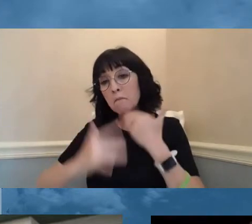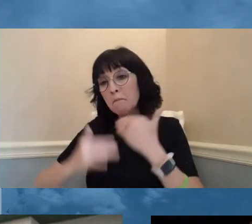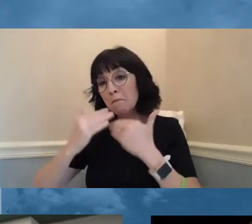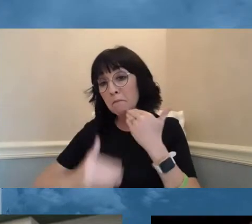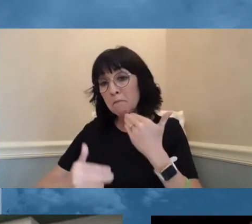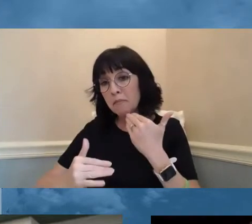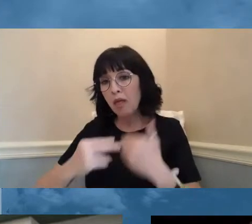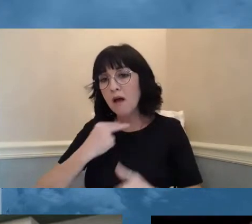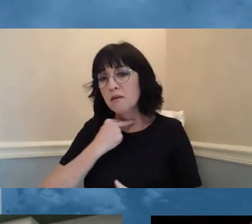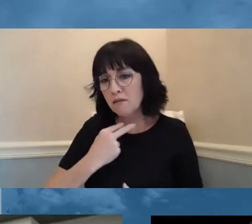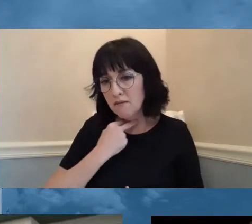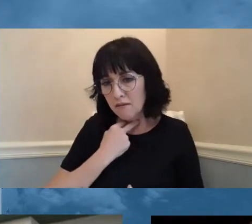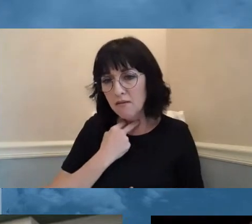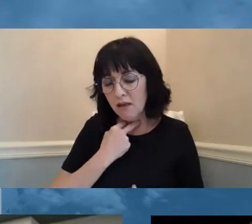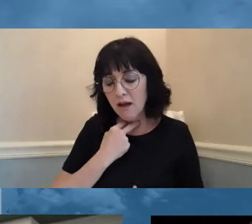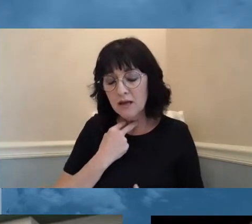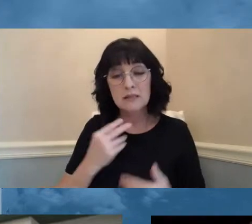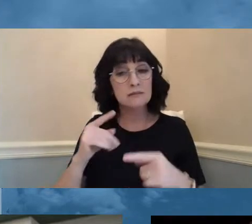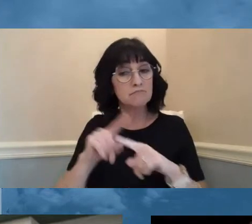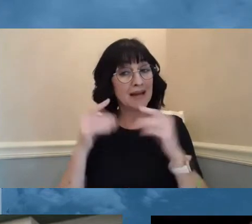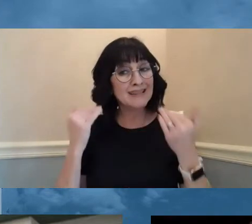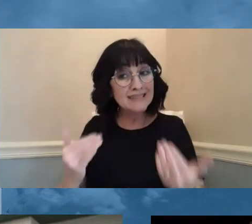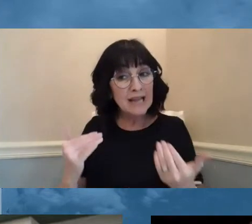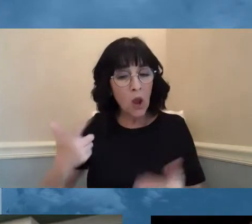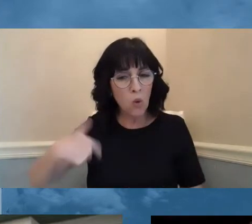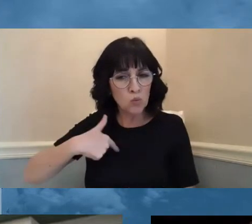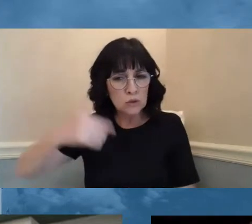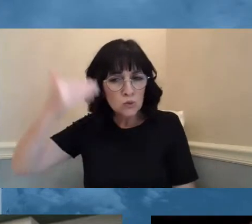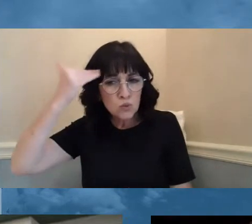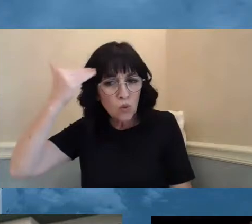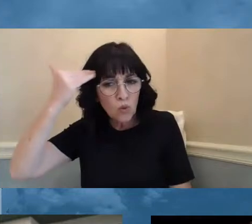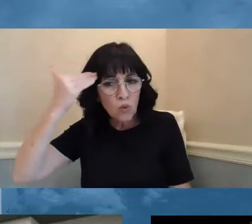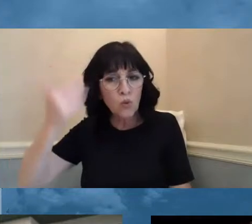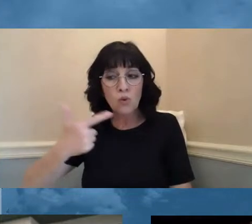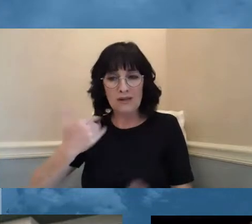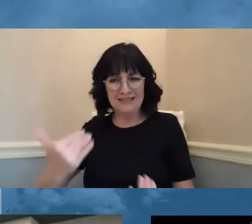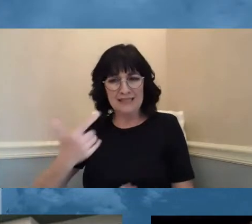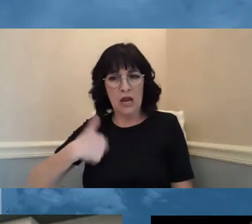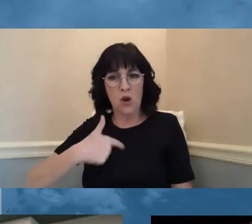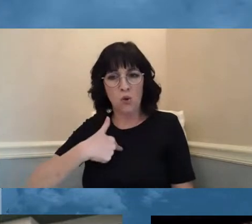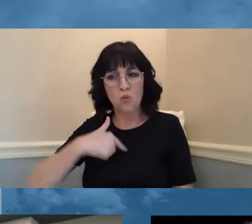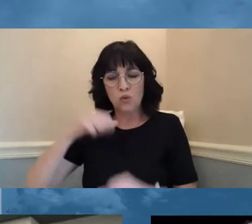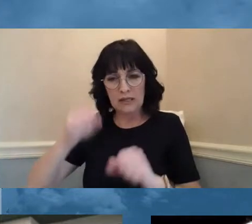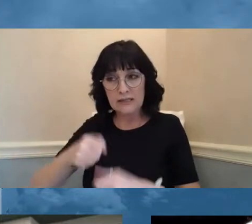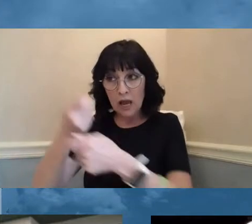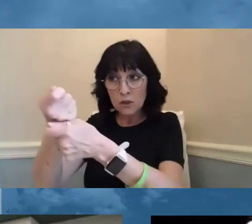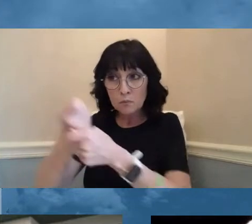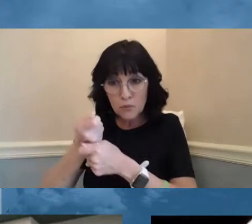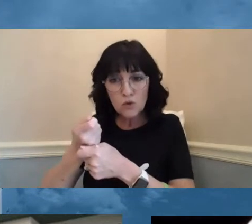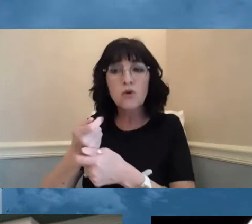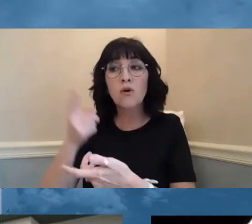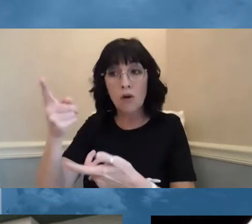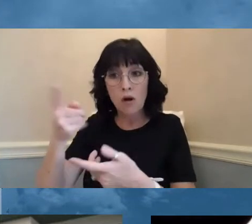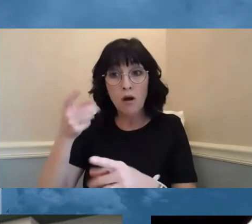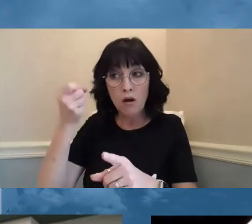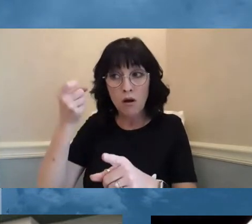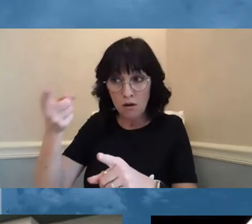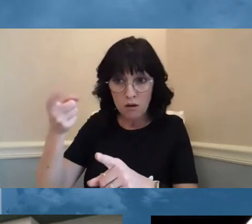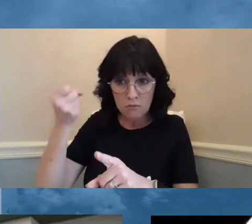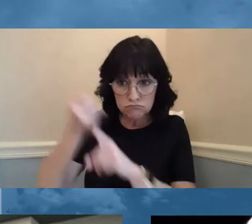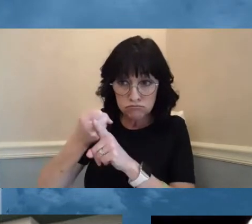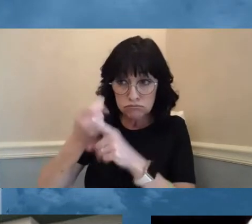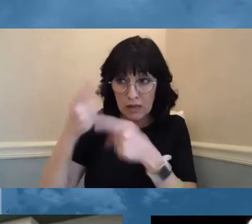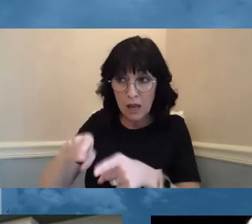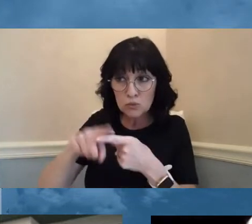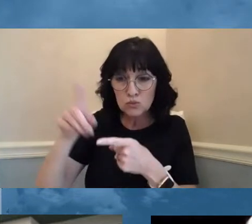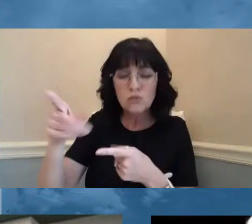know how to look out for it and how to treat it, and also, you know, just really recognizing it's so